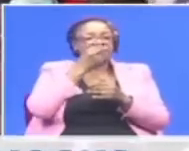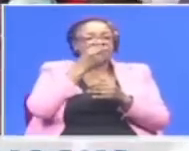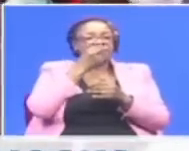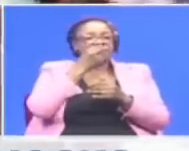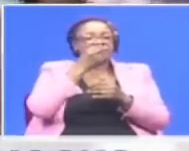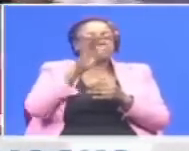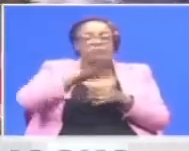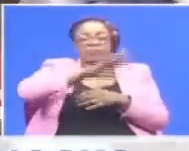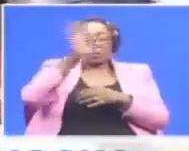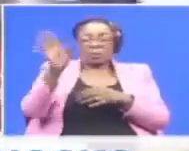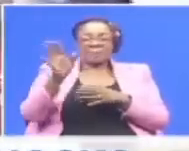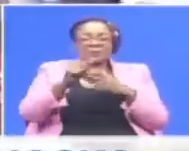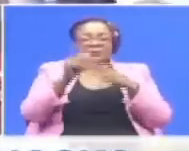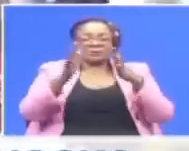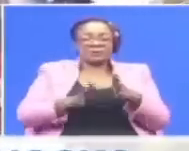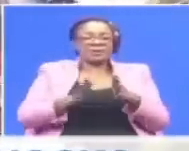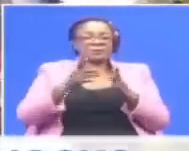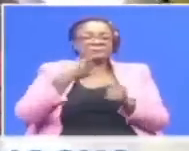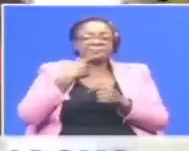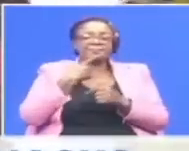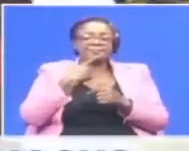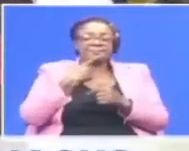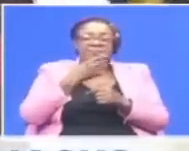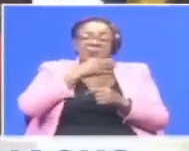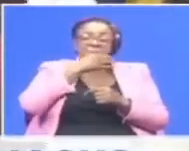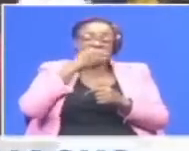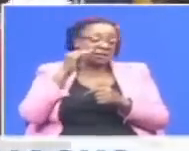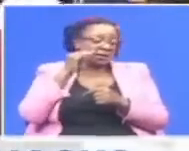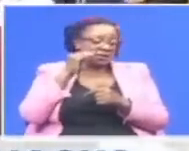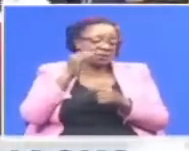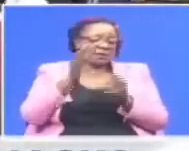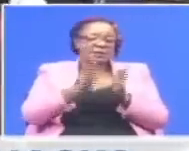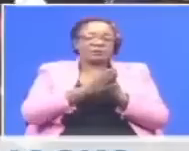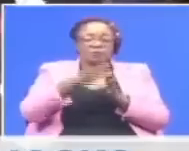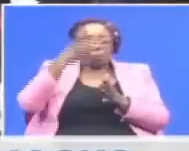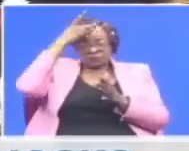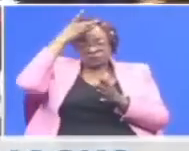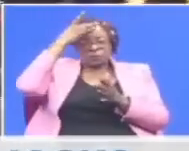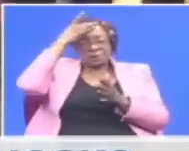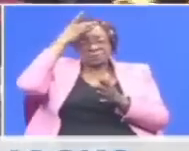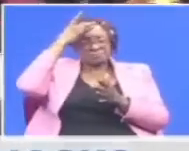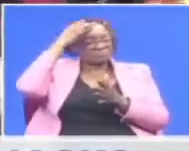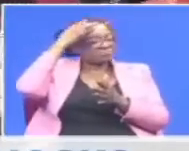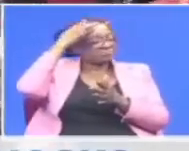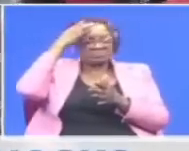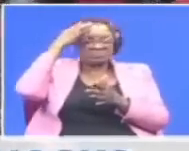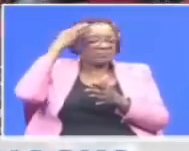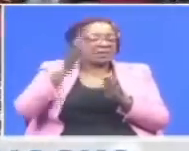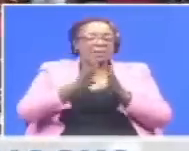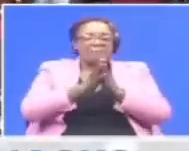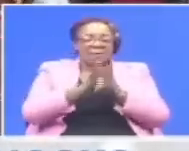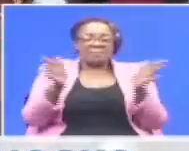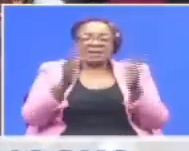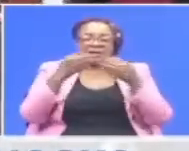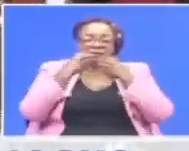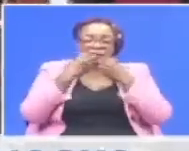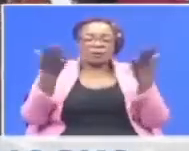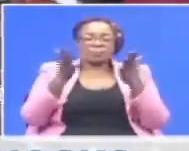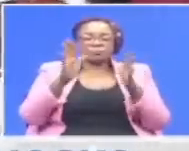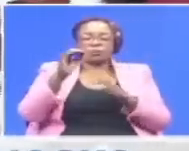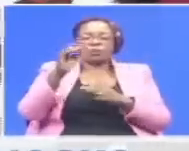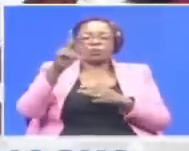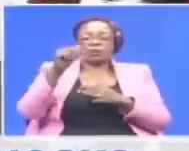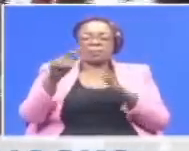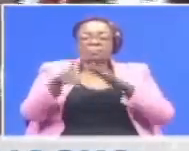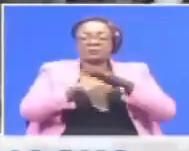Wiper leader Kalonzo Musyoka claims that Musalia Mudavadi and Moses Wetangula have not publicly informed their fellow Orca